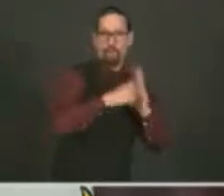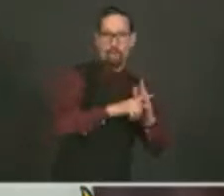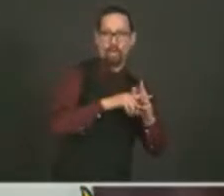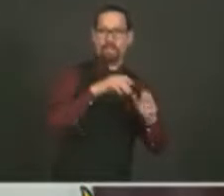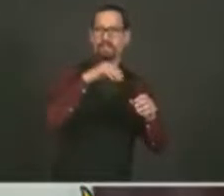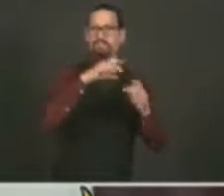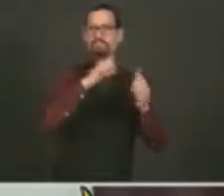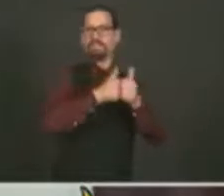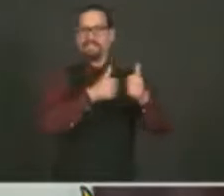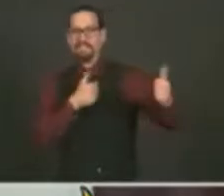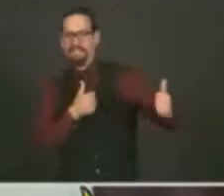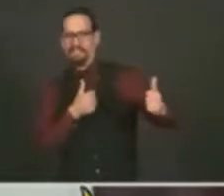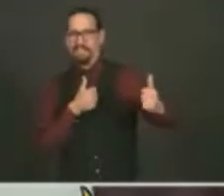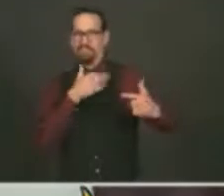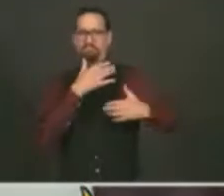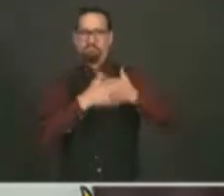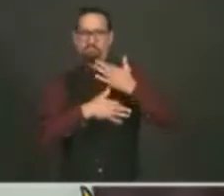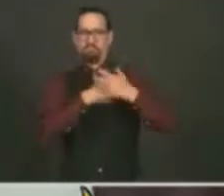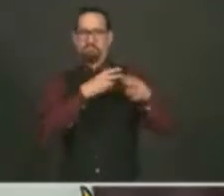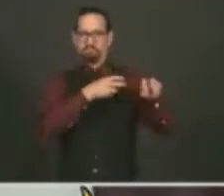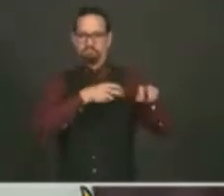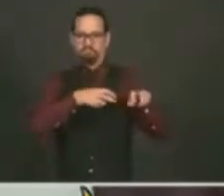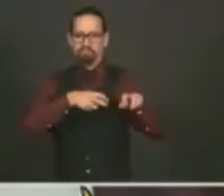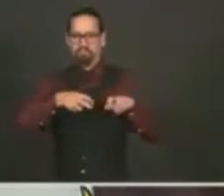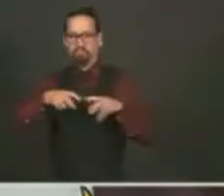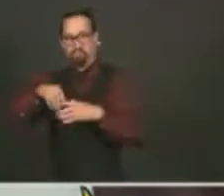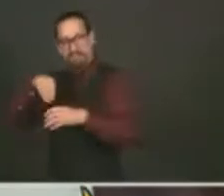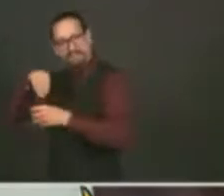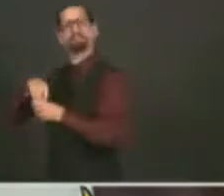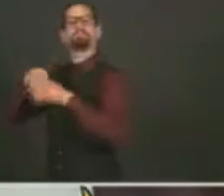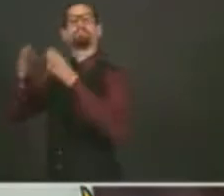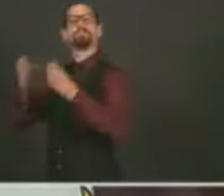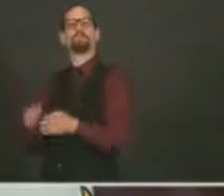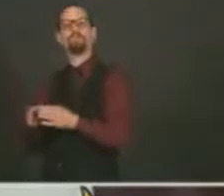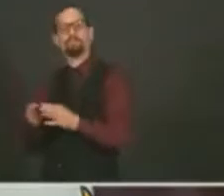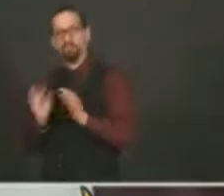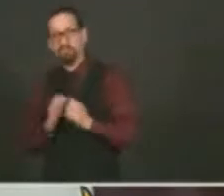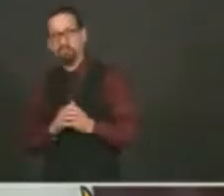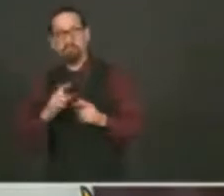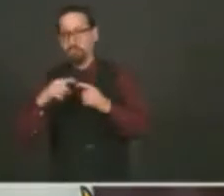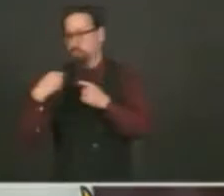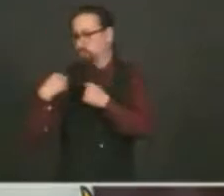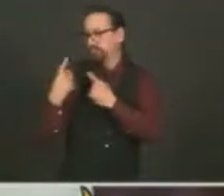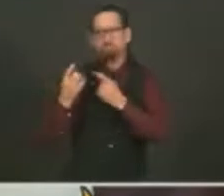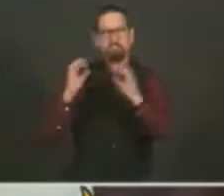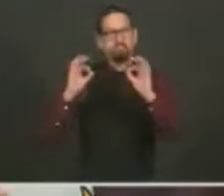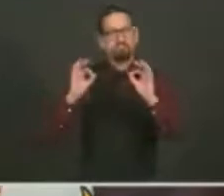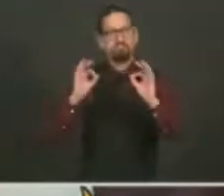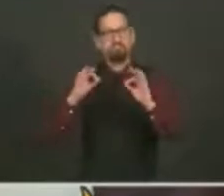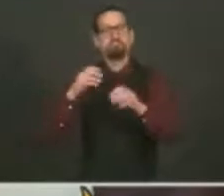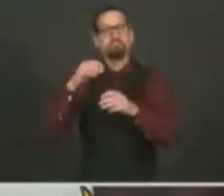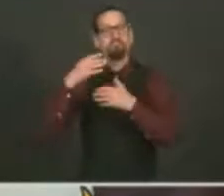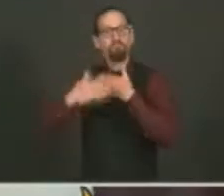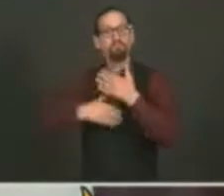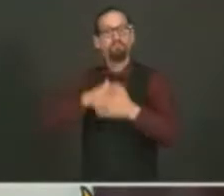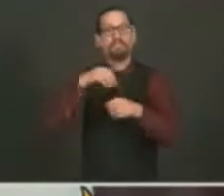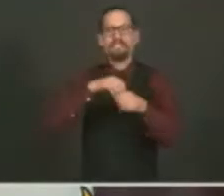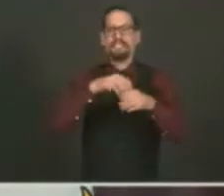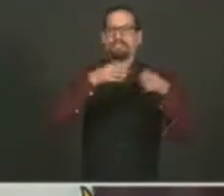large, districts have done everything they can to get as many kids in school as often as